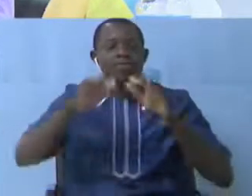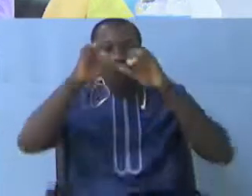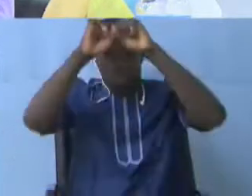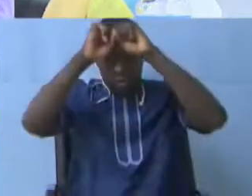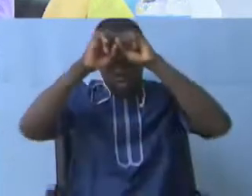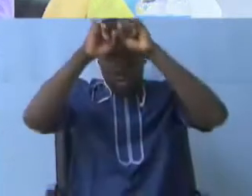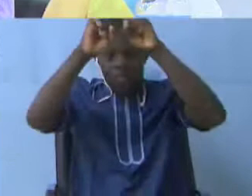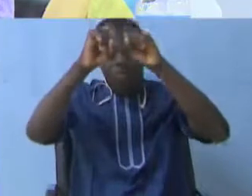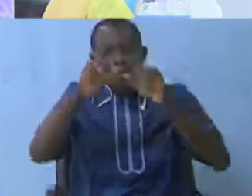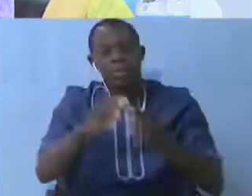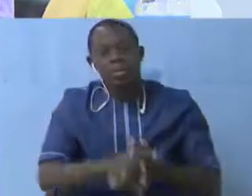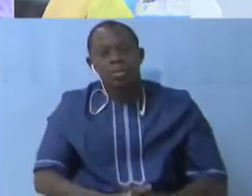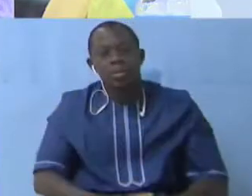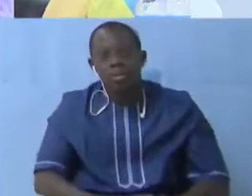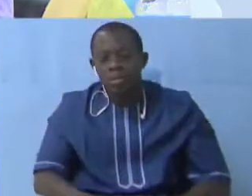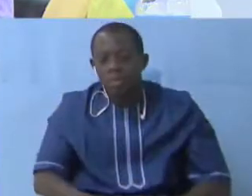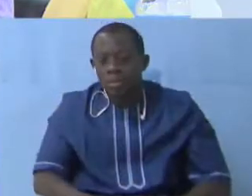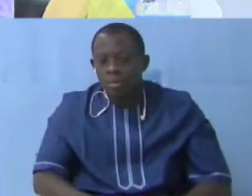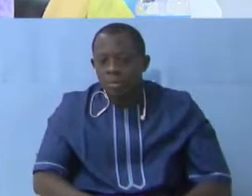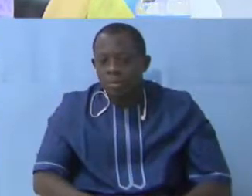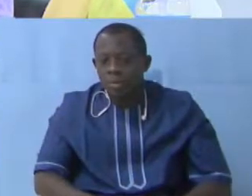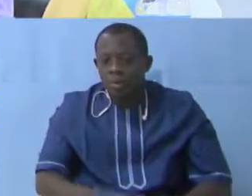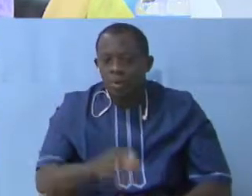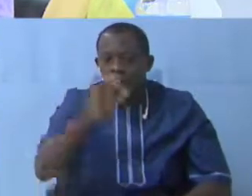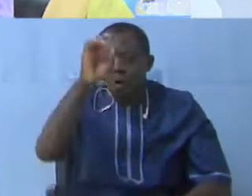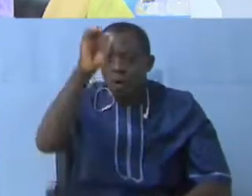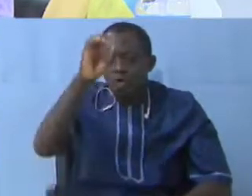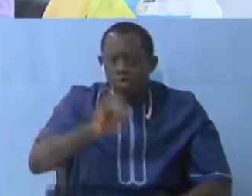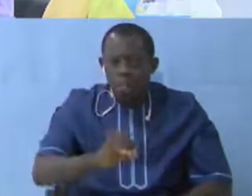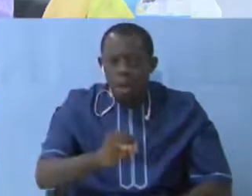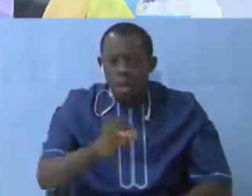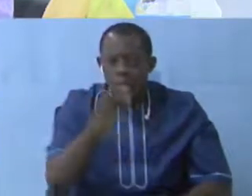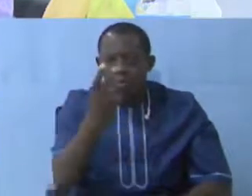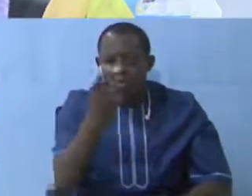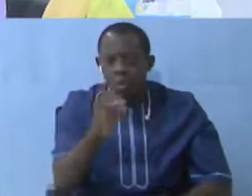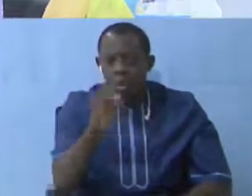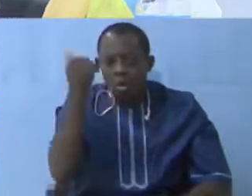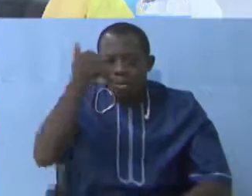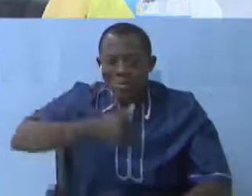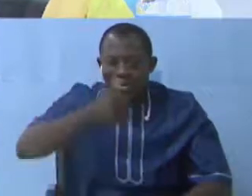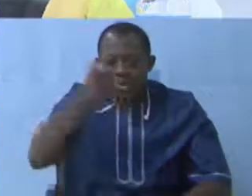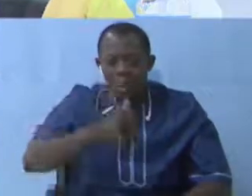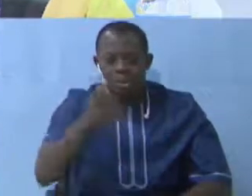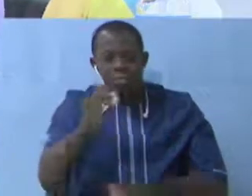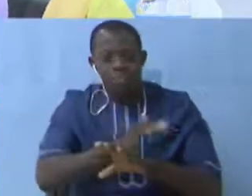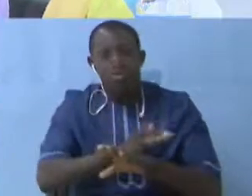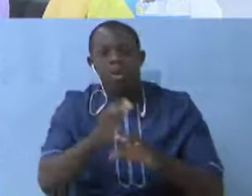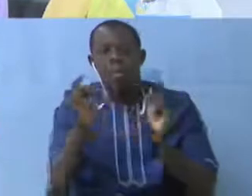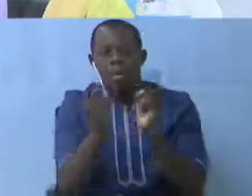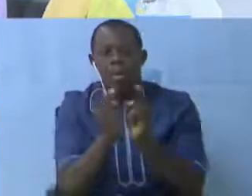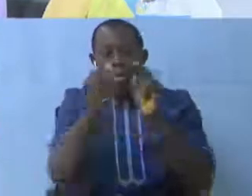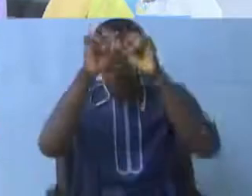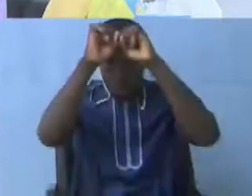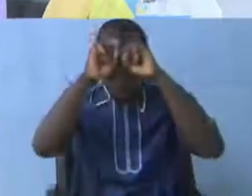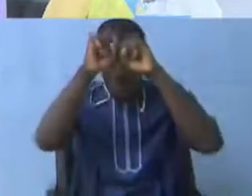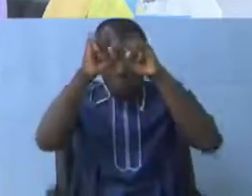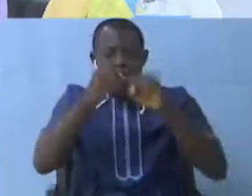googu. Was in October 2016. mooy ci weeru October atum 2016.